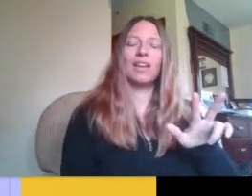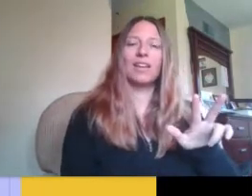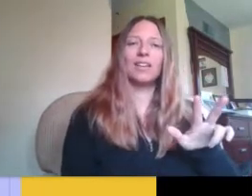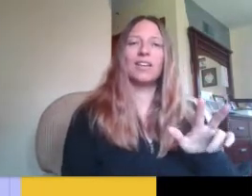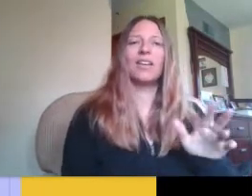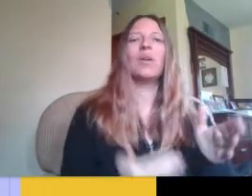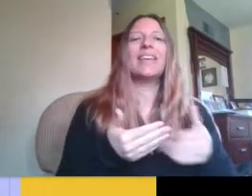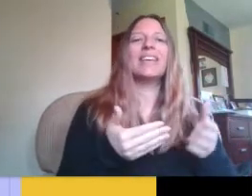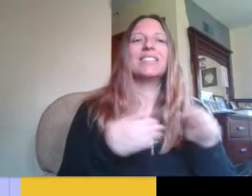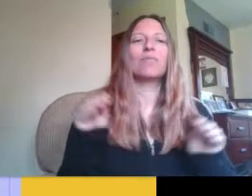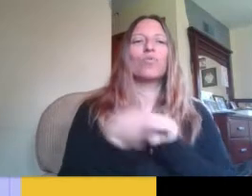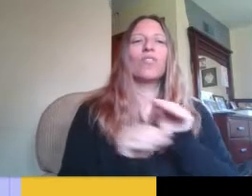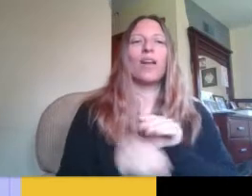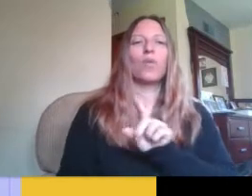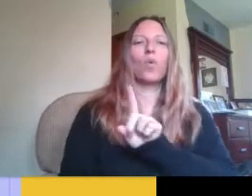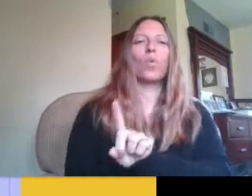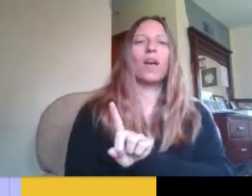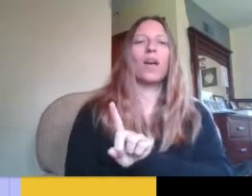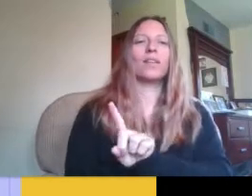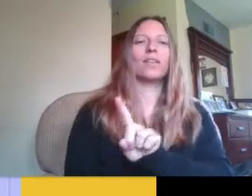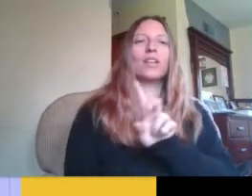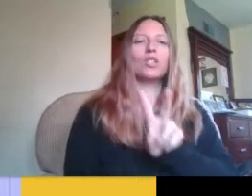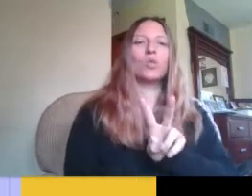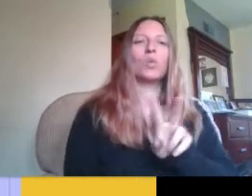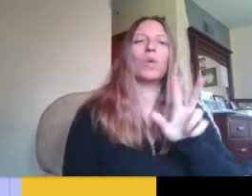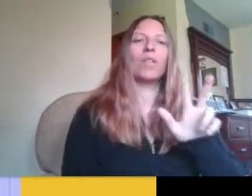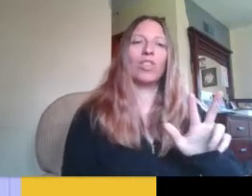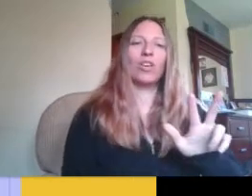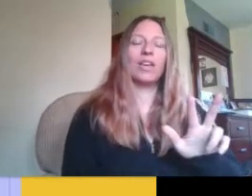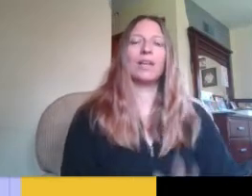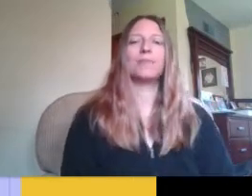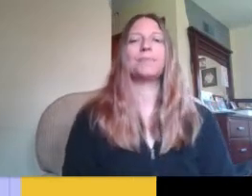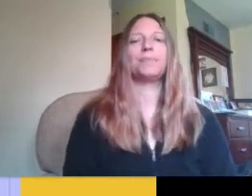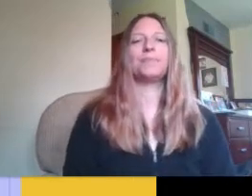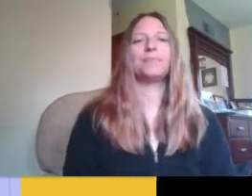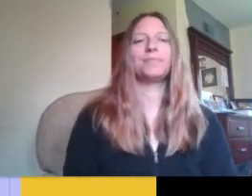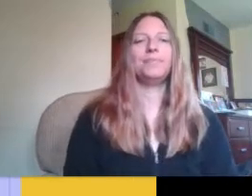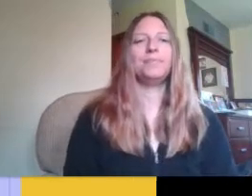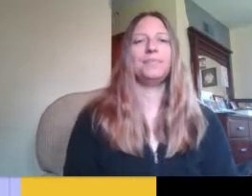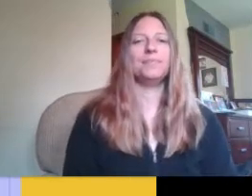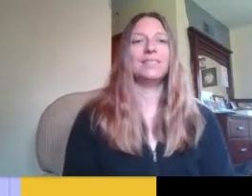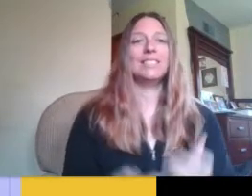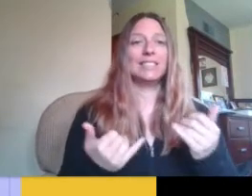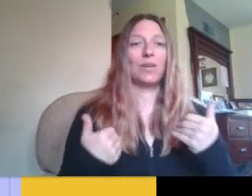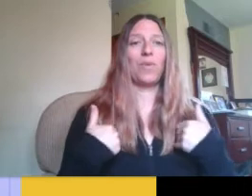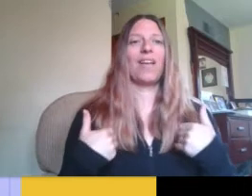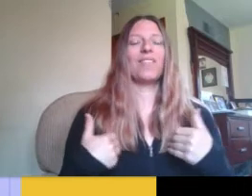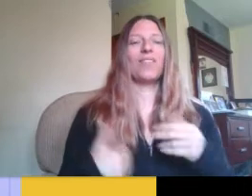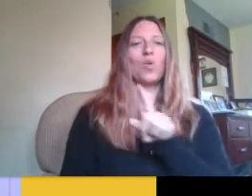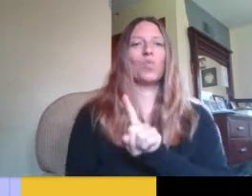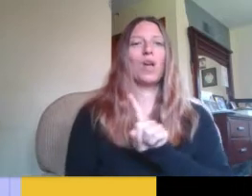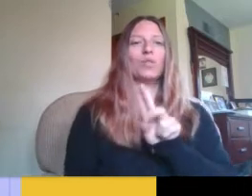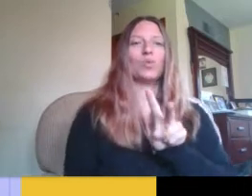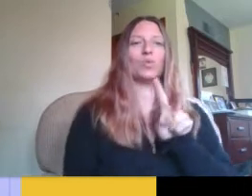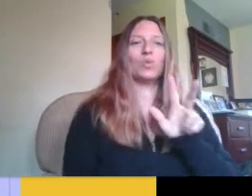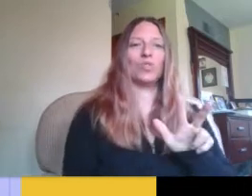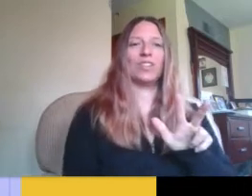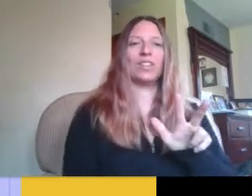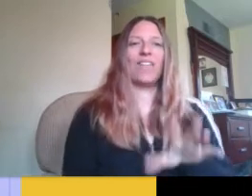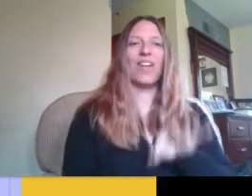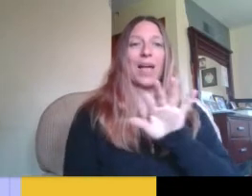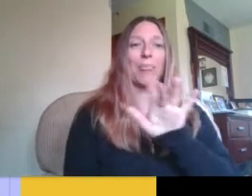set in order from the least to the greatest value just by switching the 2 and the 1. There, Now we have the data set 1, 2, 3, and finding